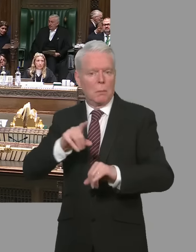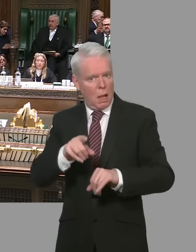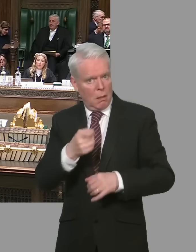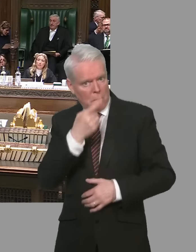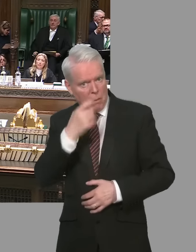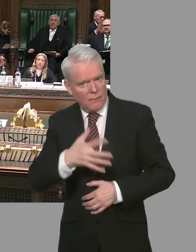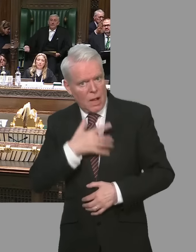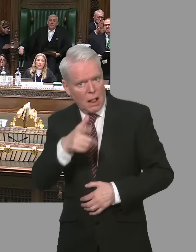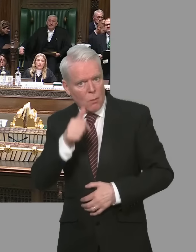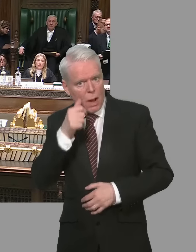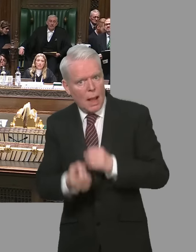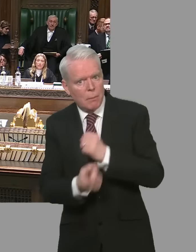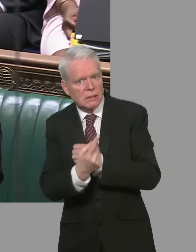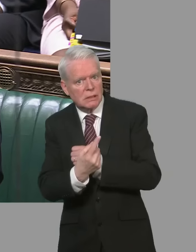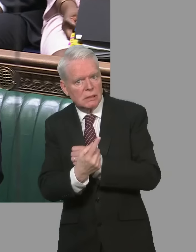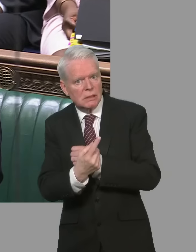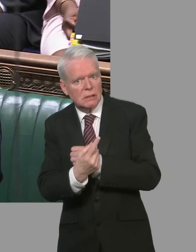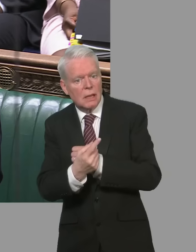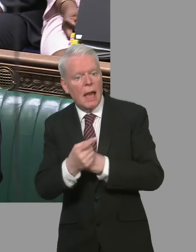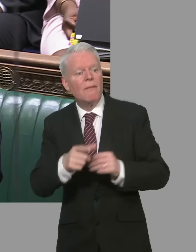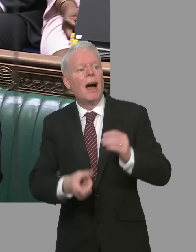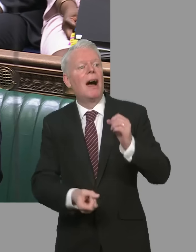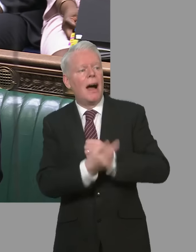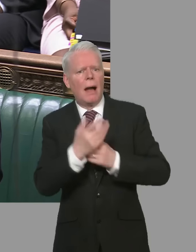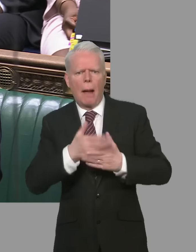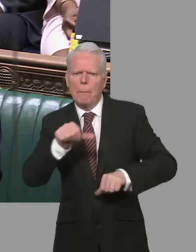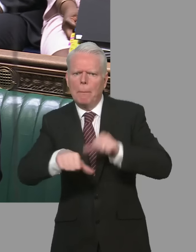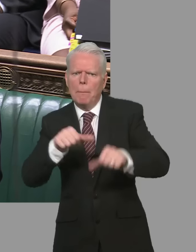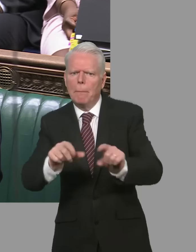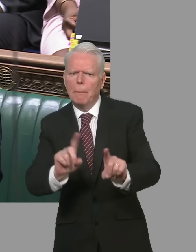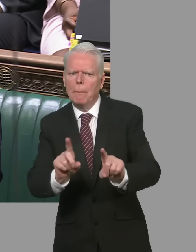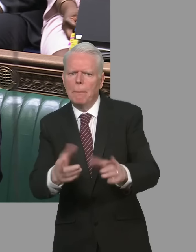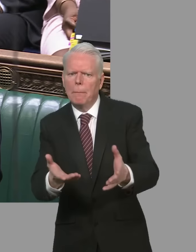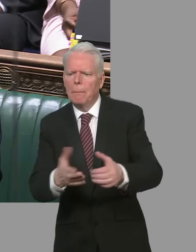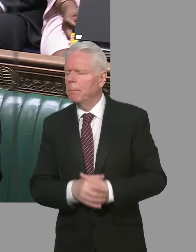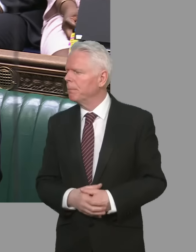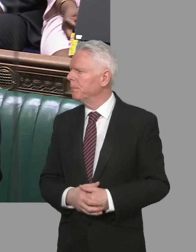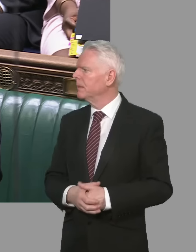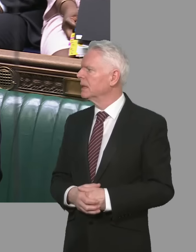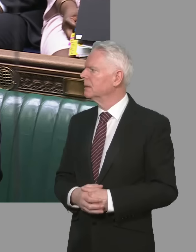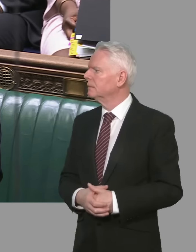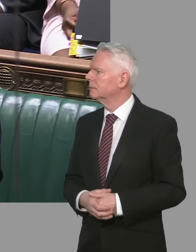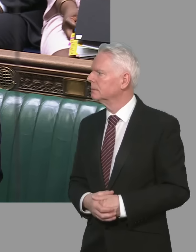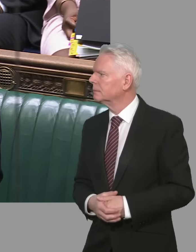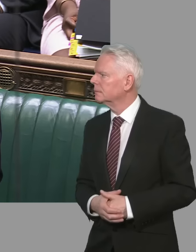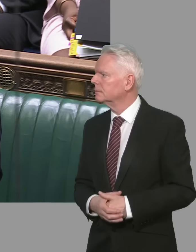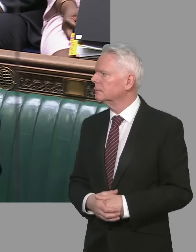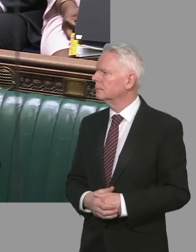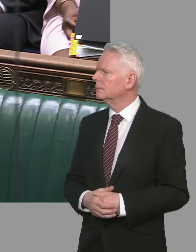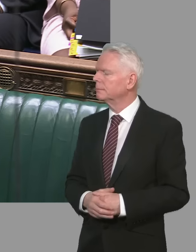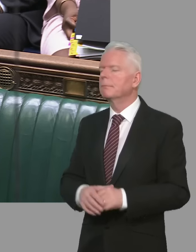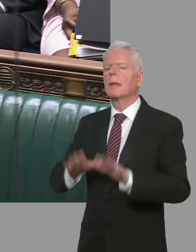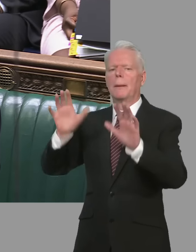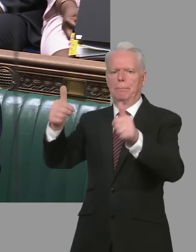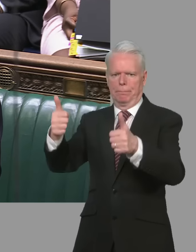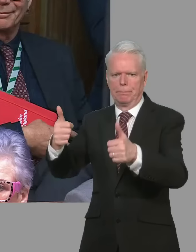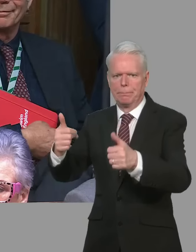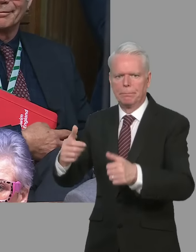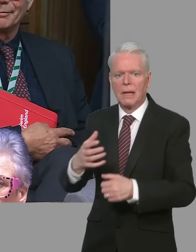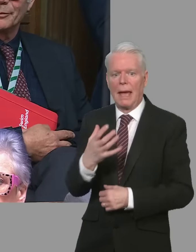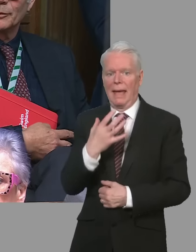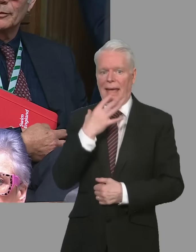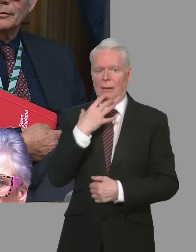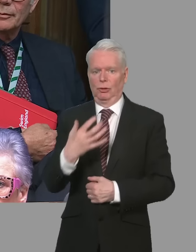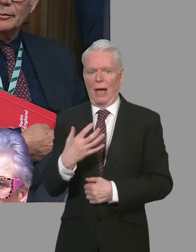the E1 settlement, are a flagrant breach of international law and threaten the viability of the two-state solution. That's why,